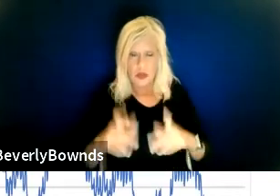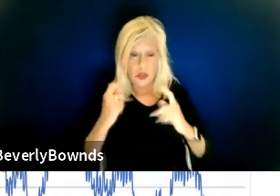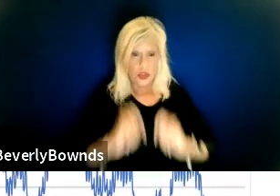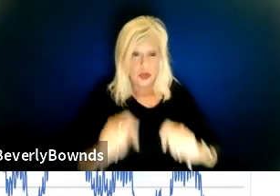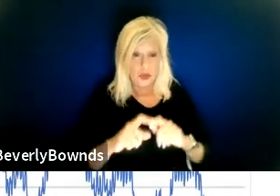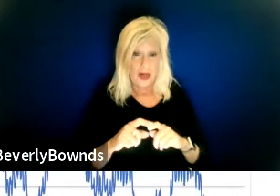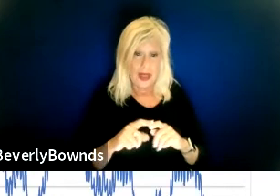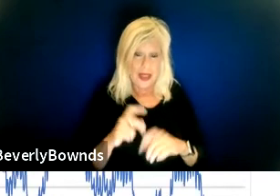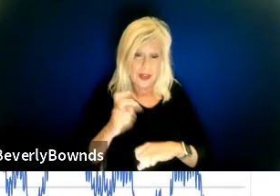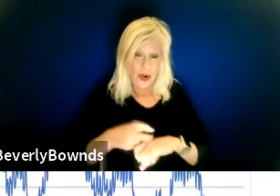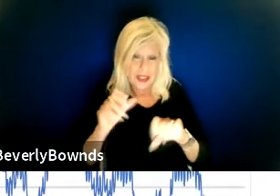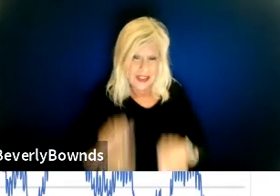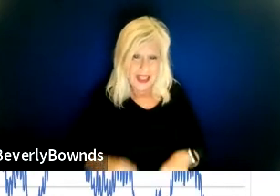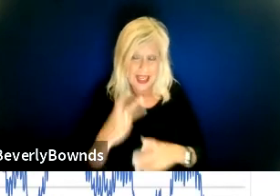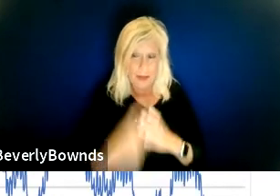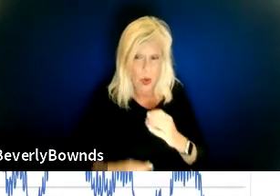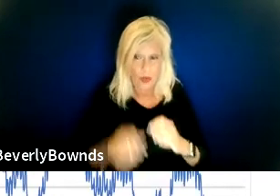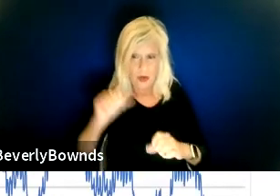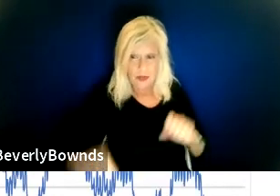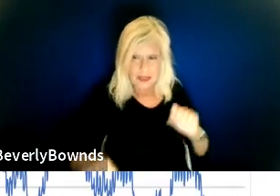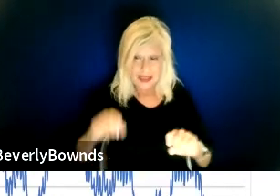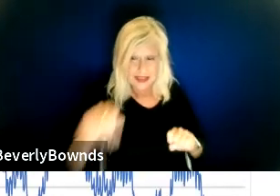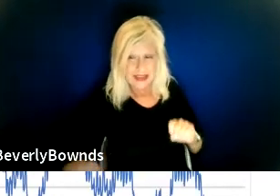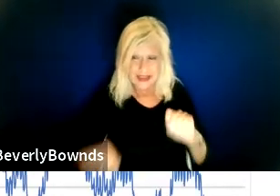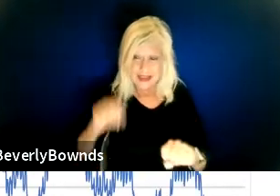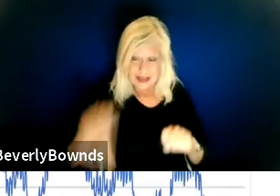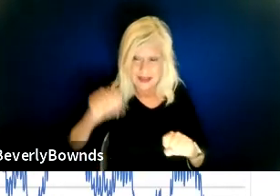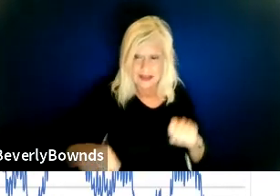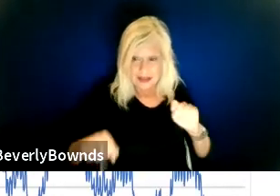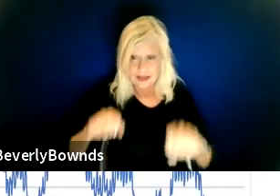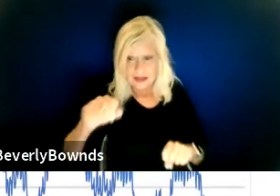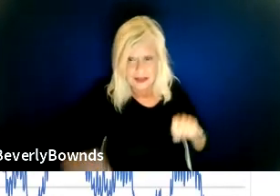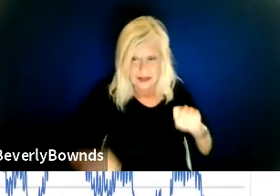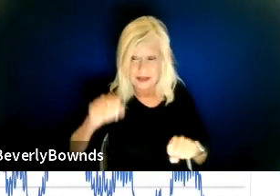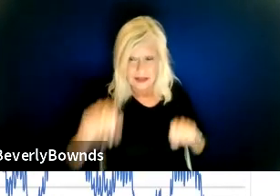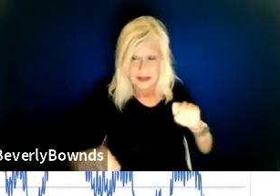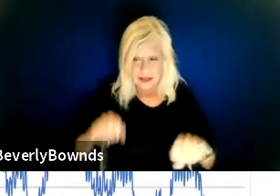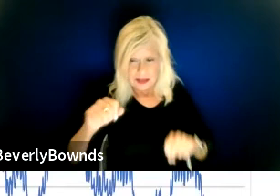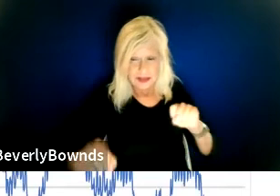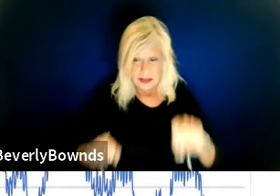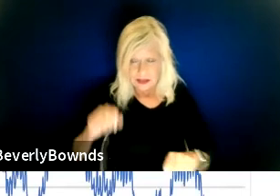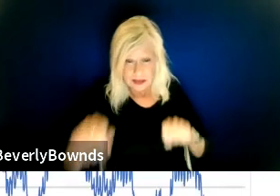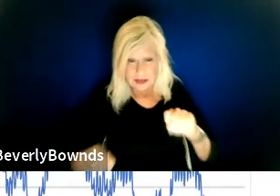as hard as they can with both arms trying to pedal, the